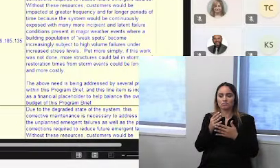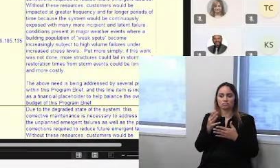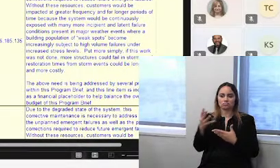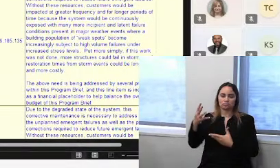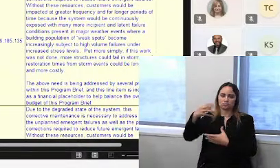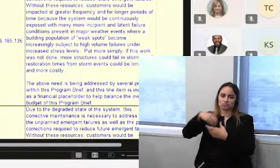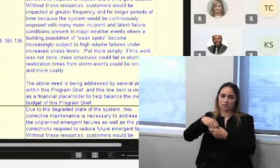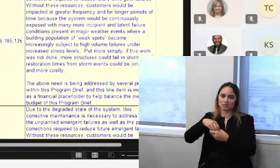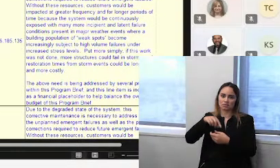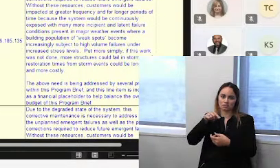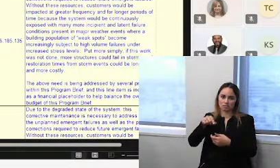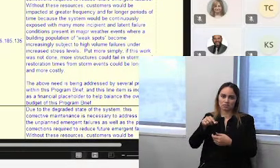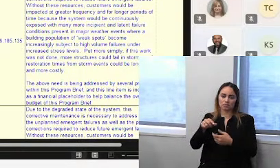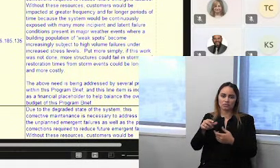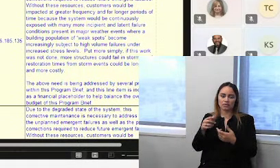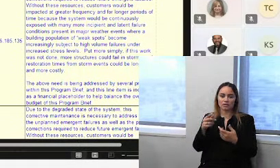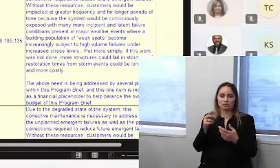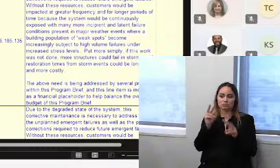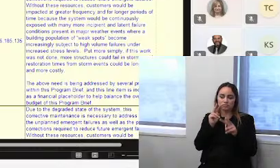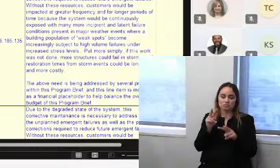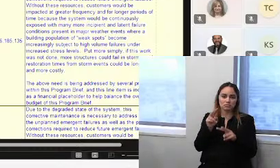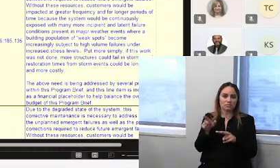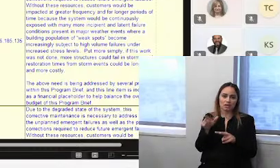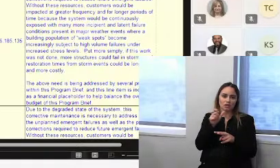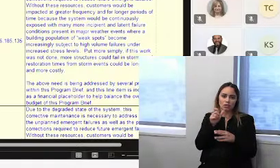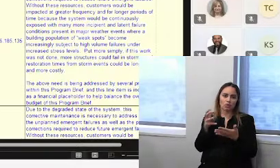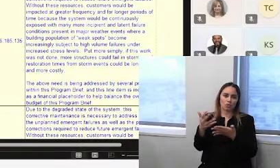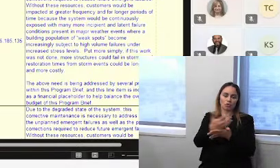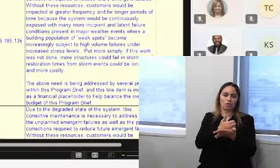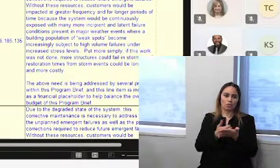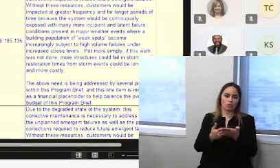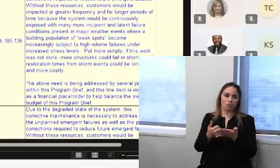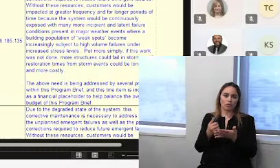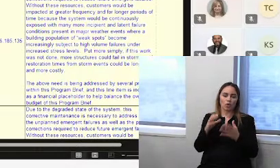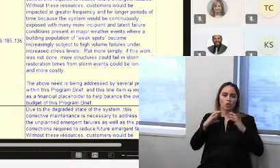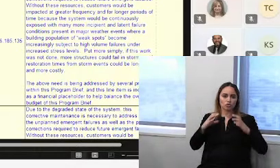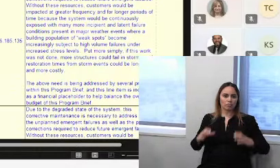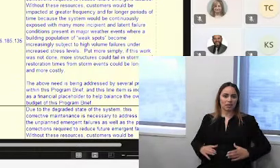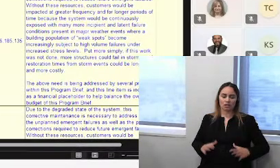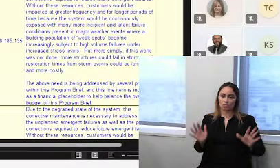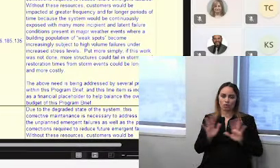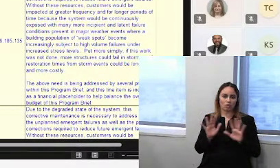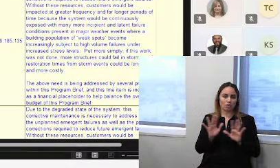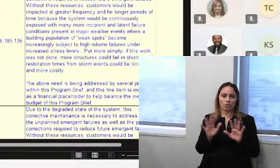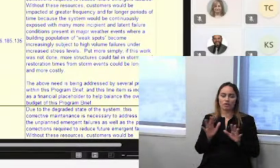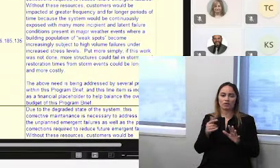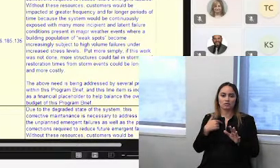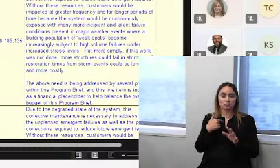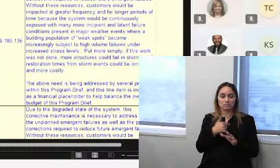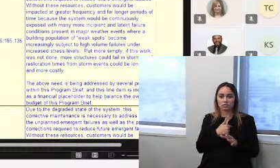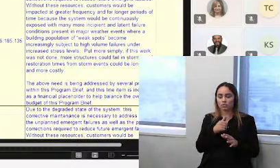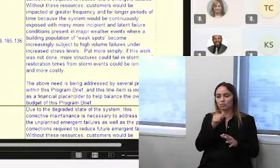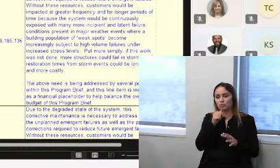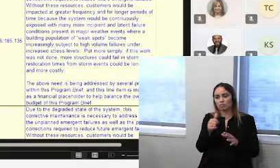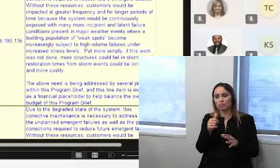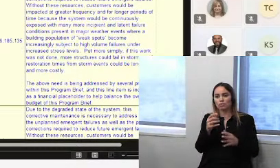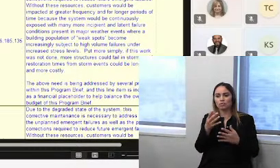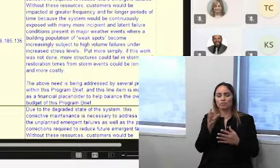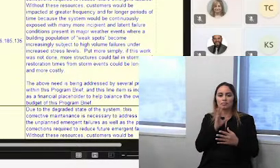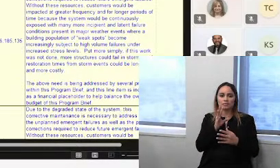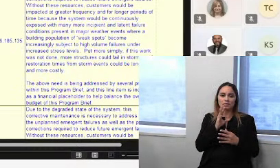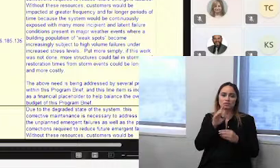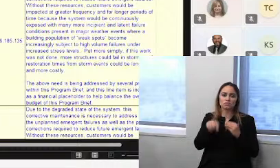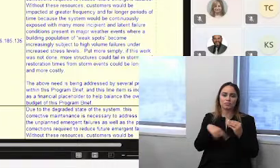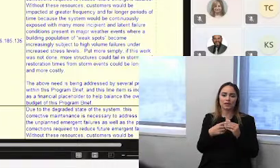not be recovered from customers. And so the need in this case right now, without regard to any conversation about value of solar, is